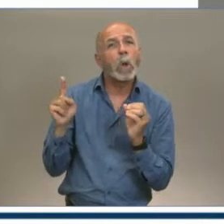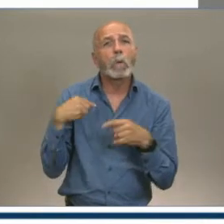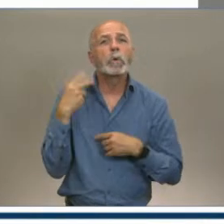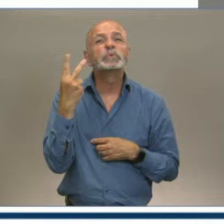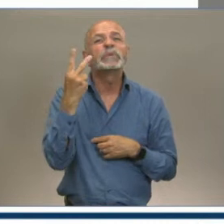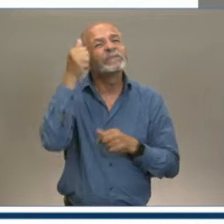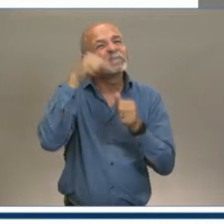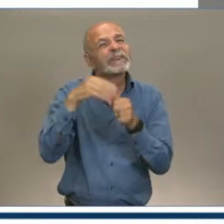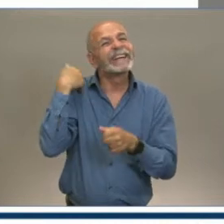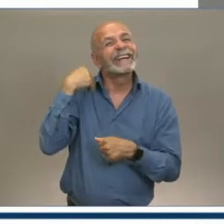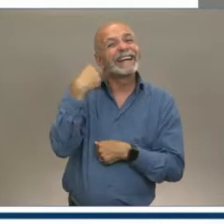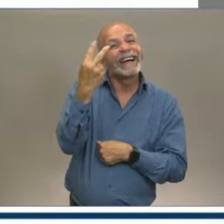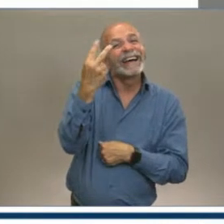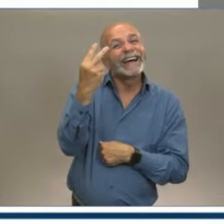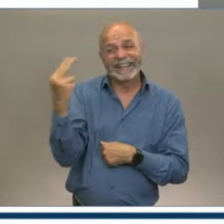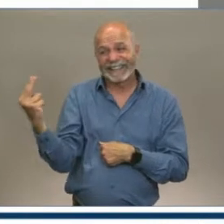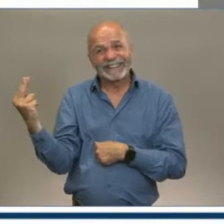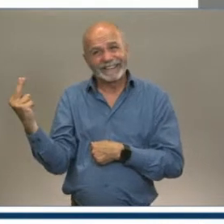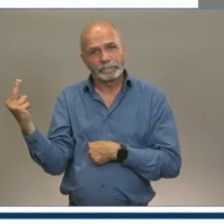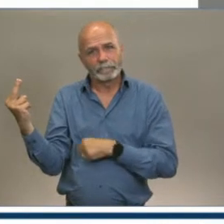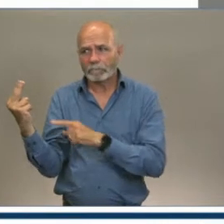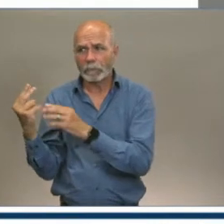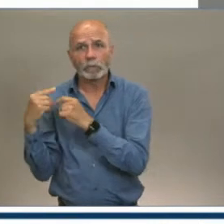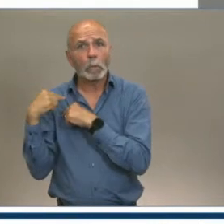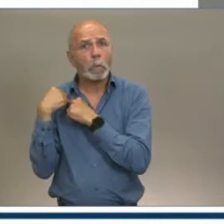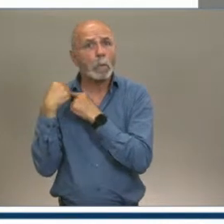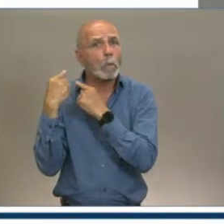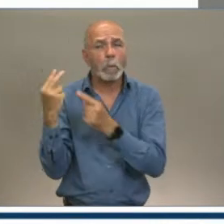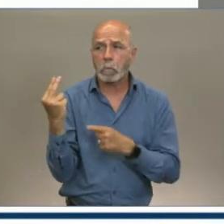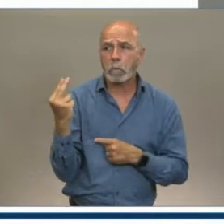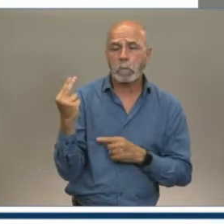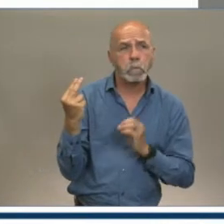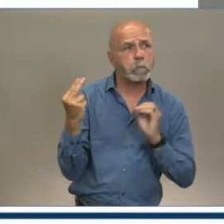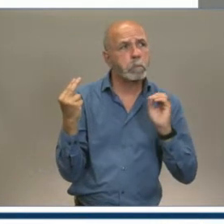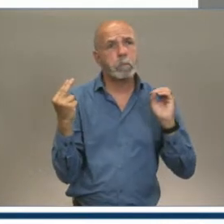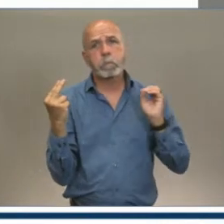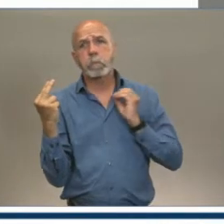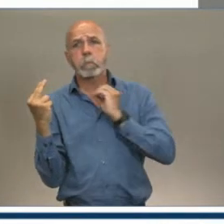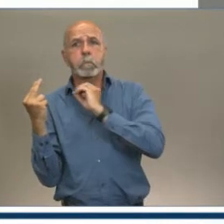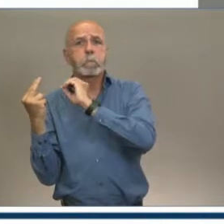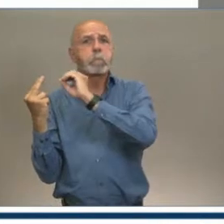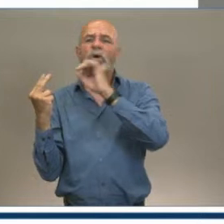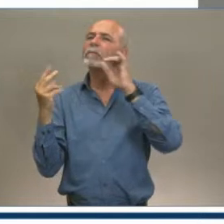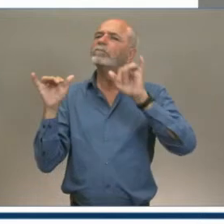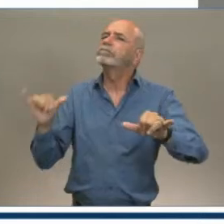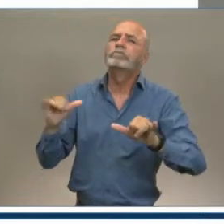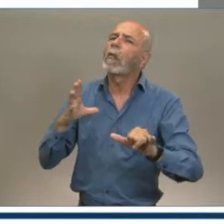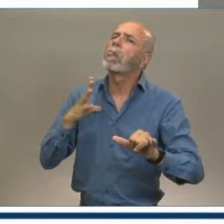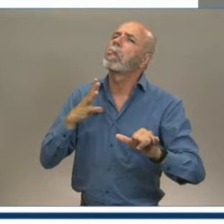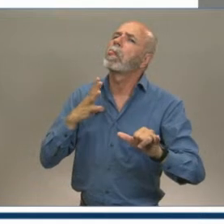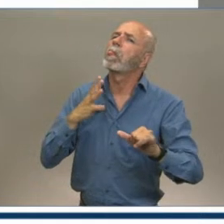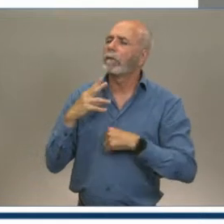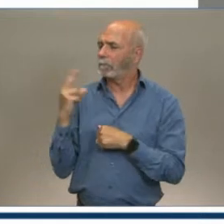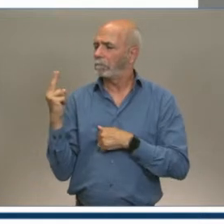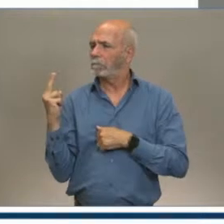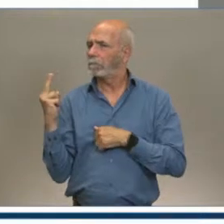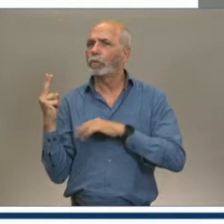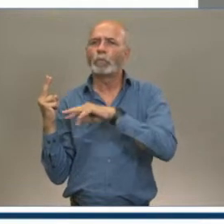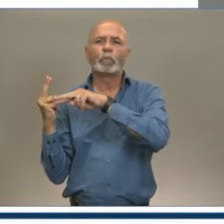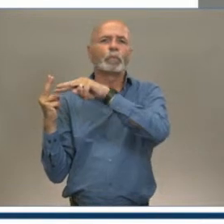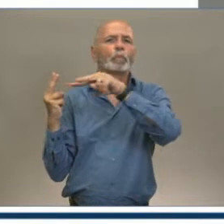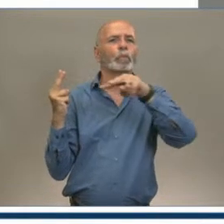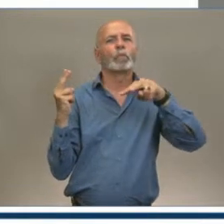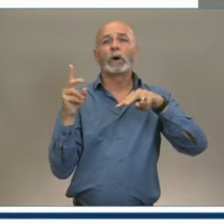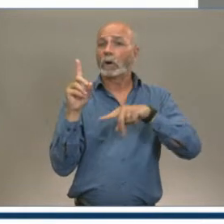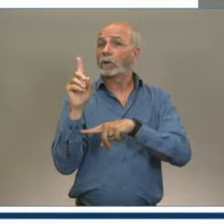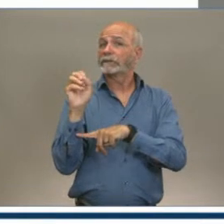had and we talked about at the last briefing. But we continue to watch for that. We do know that the Delta variant